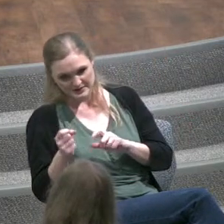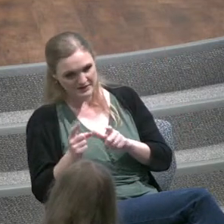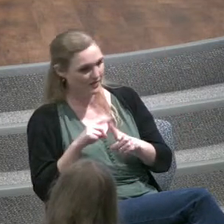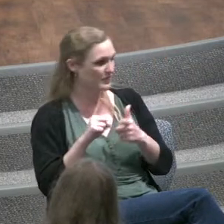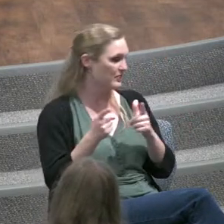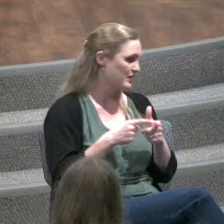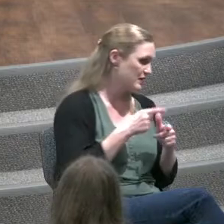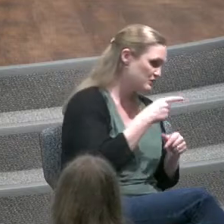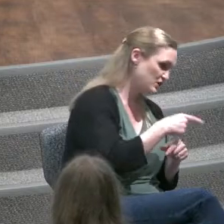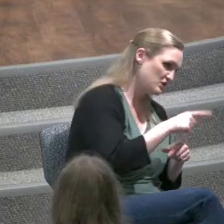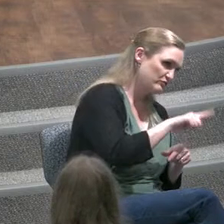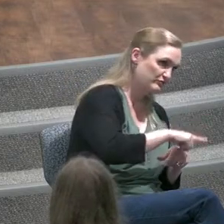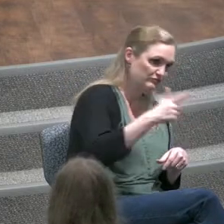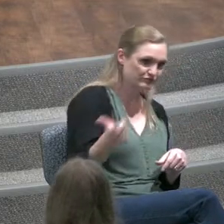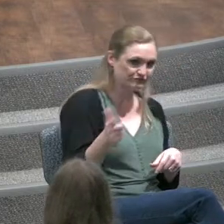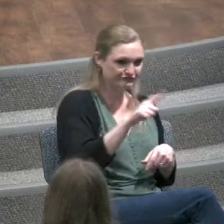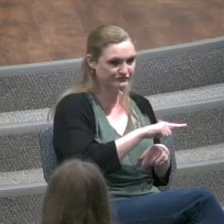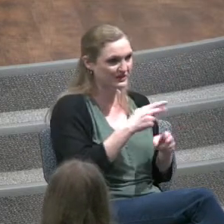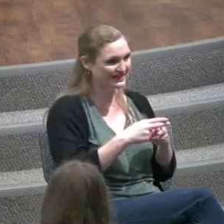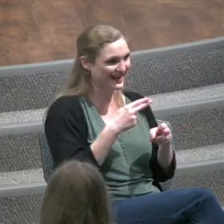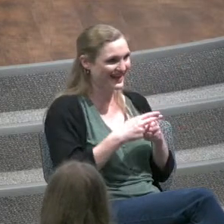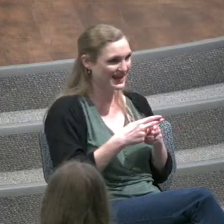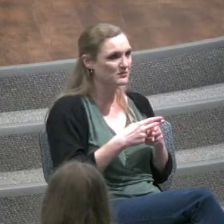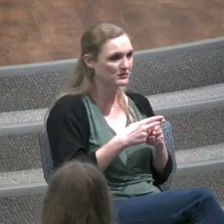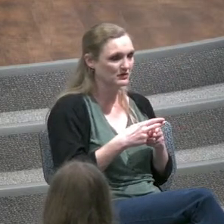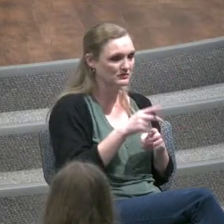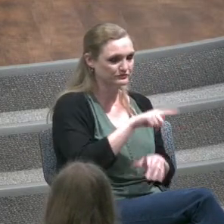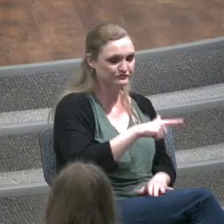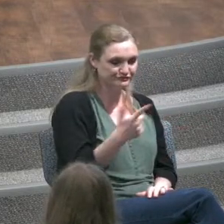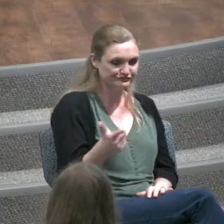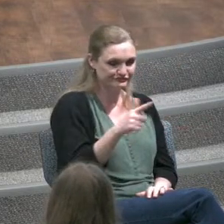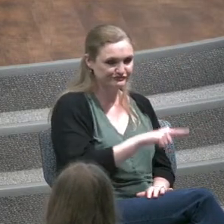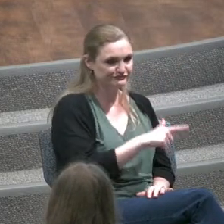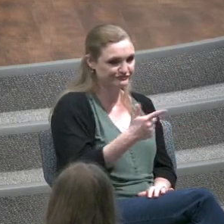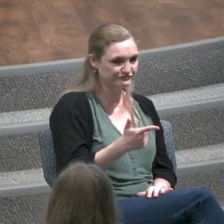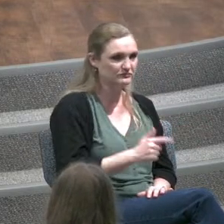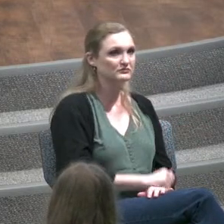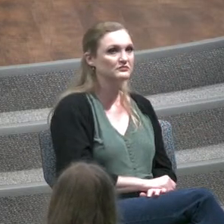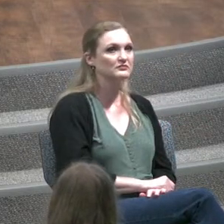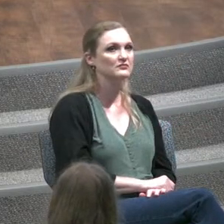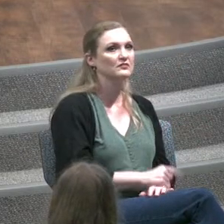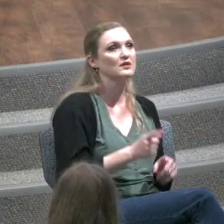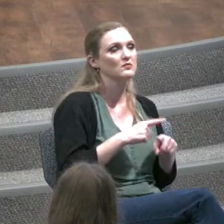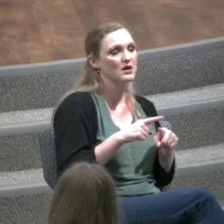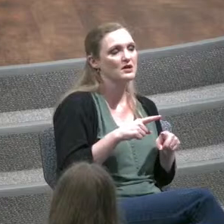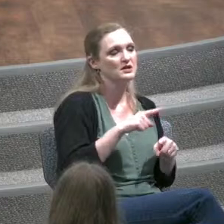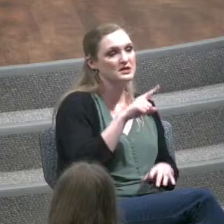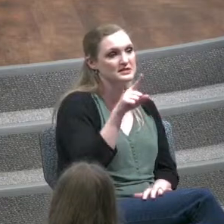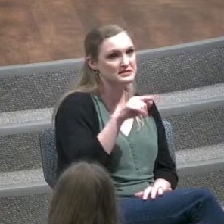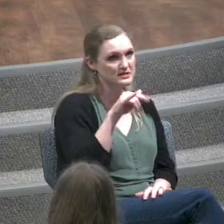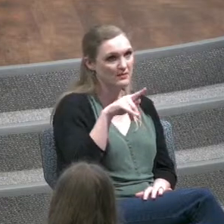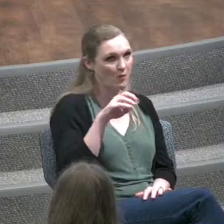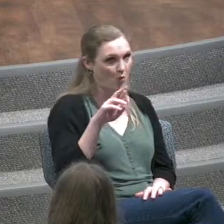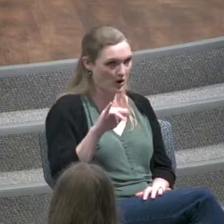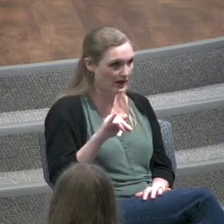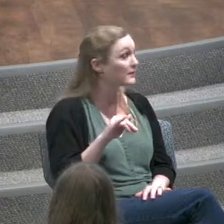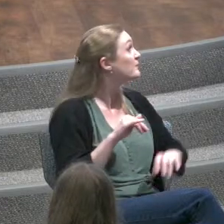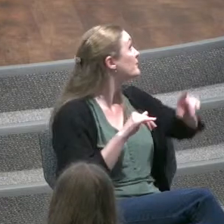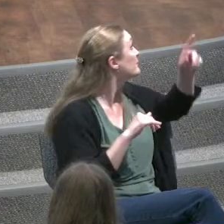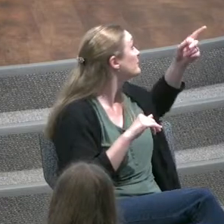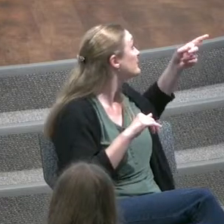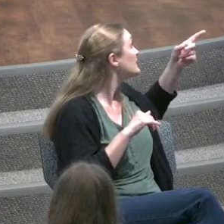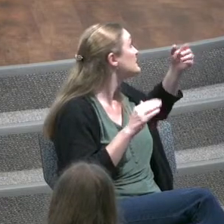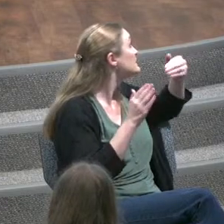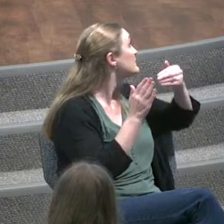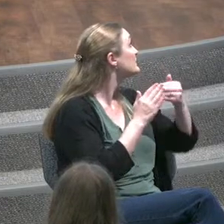to being Zippori again. So the name is used almost interchangeably from the two. But Zippori is